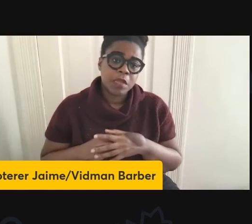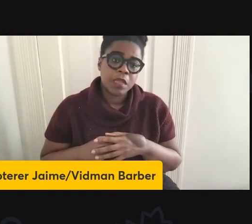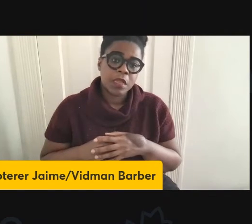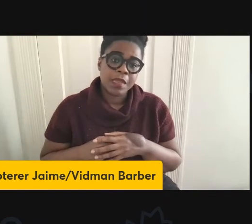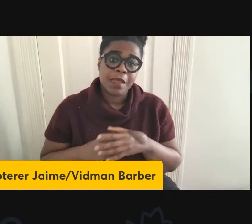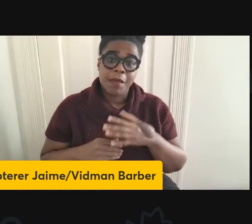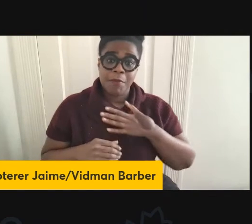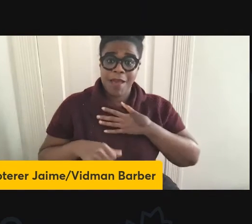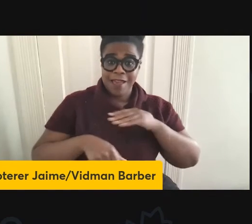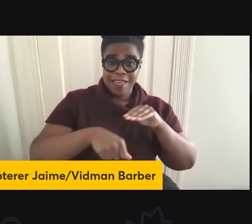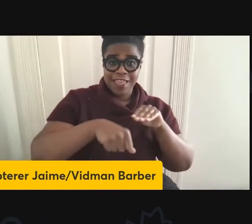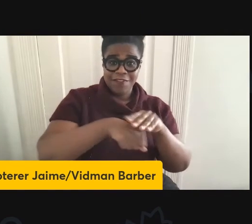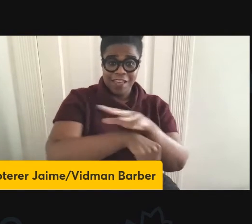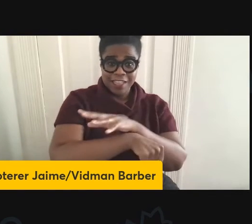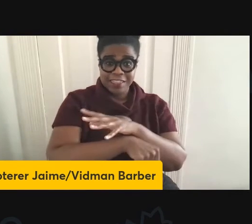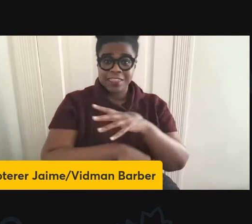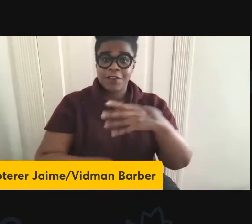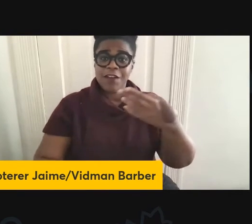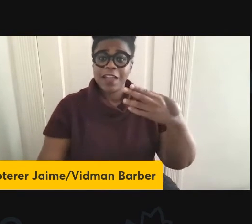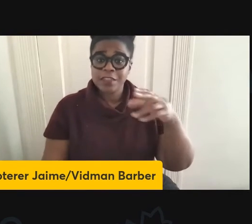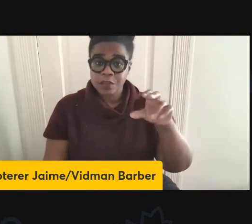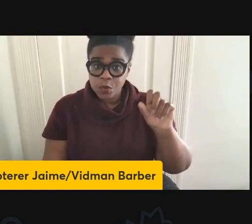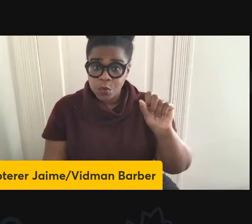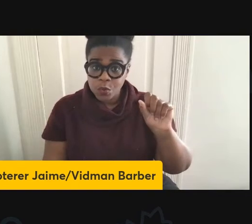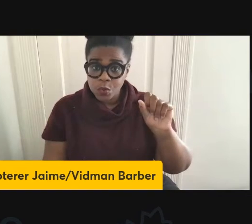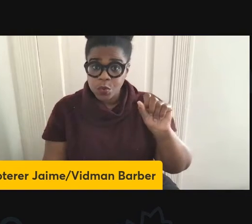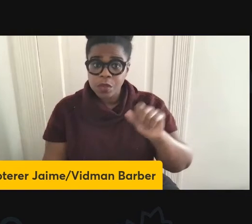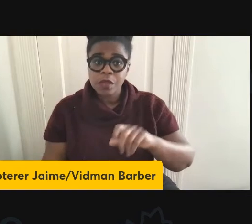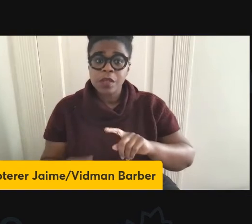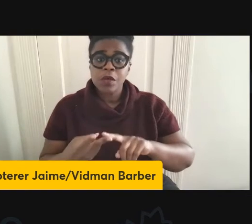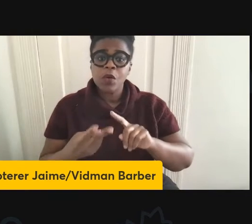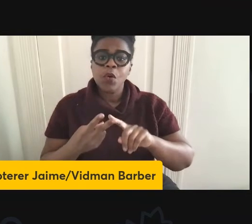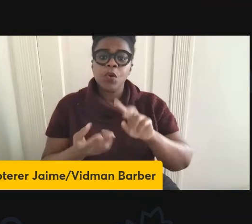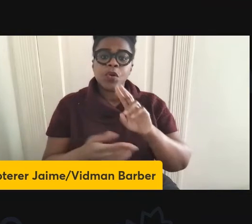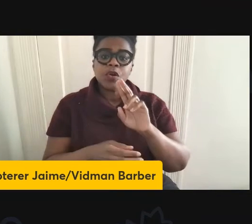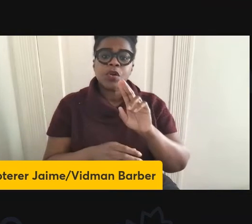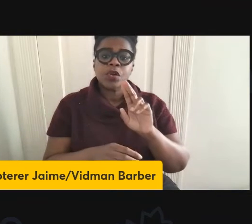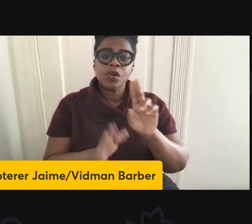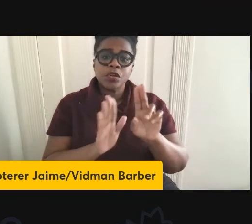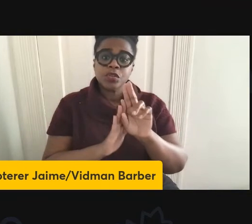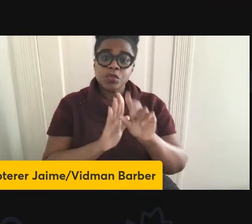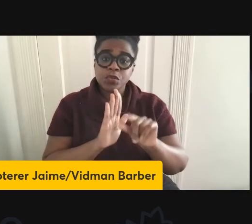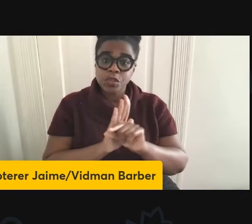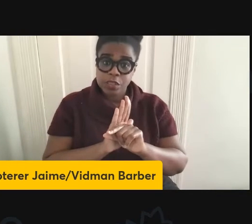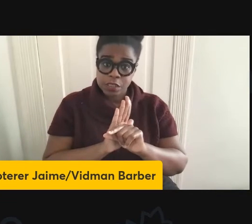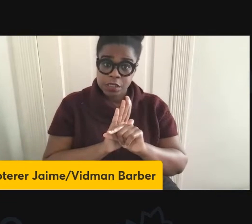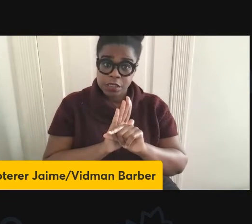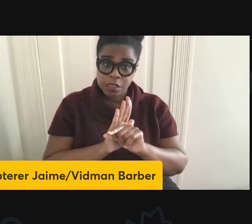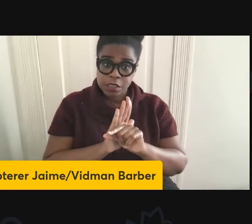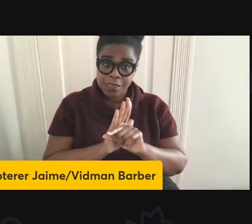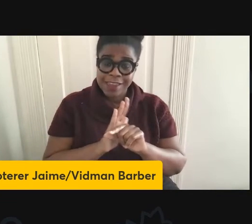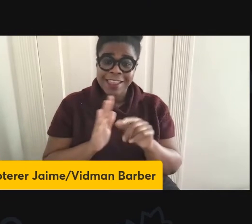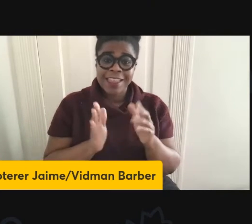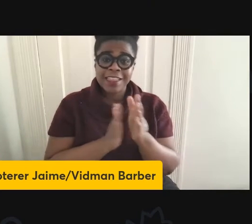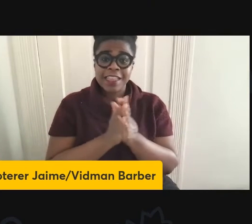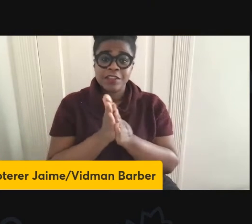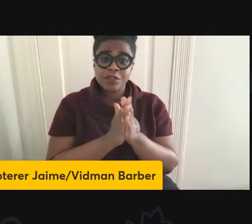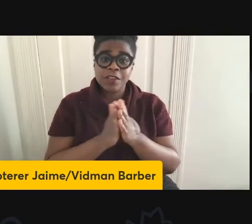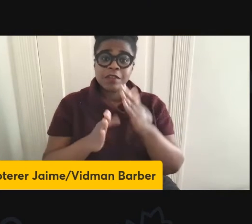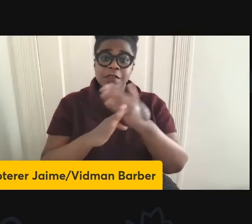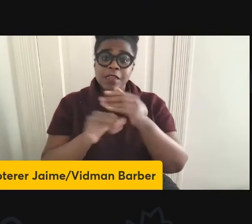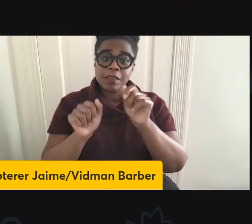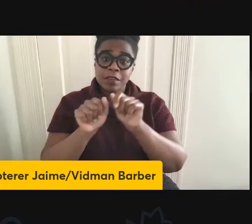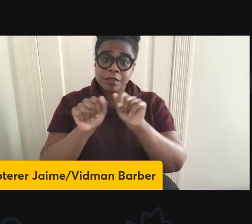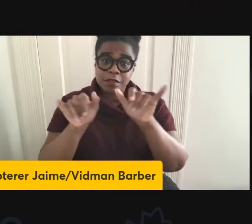any advice to a high school student or an undergraduate student that is interested in immunology or